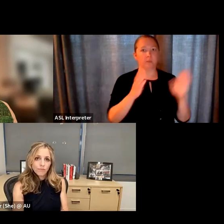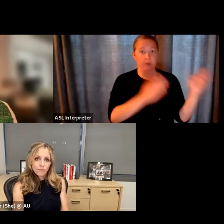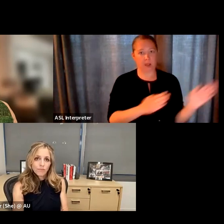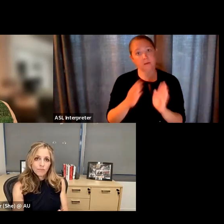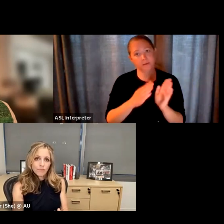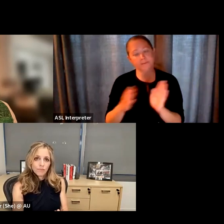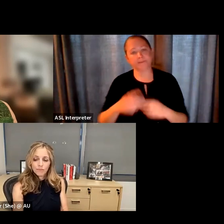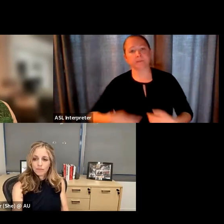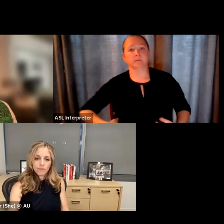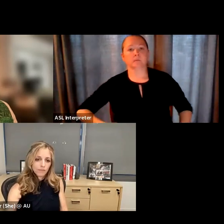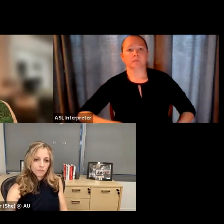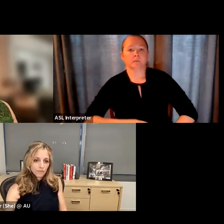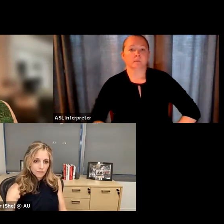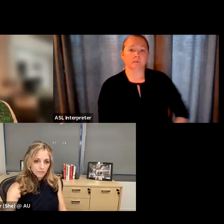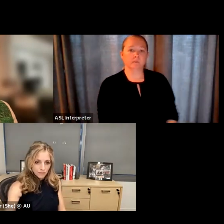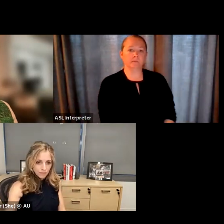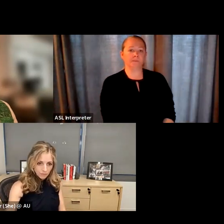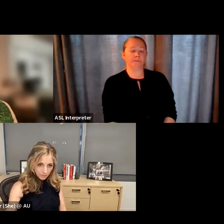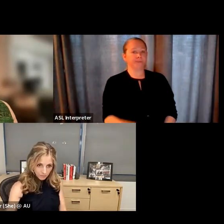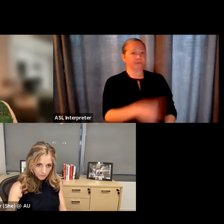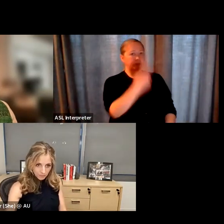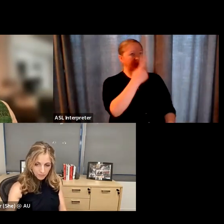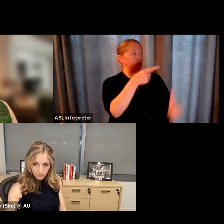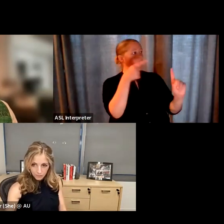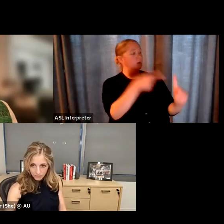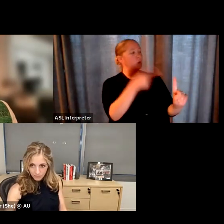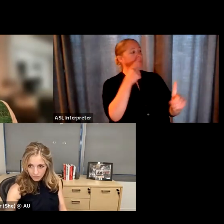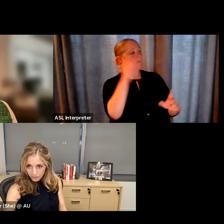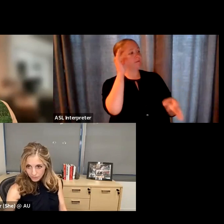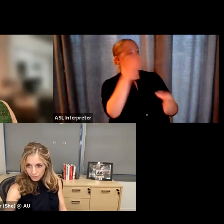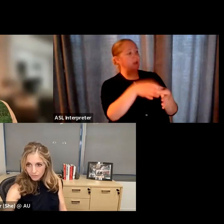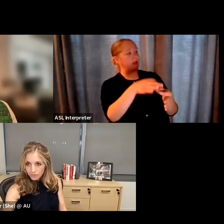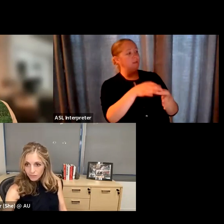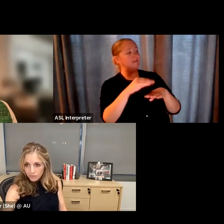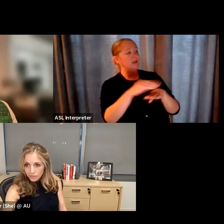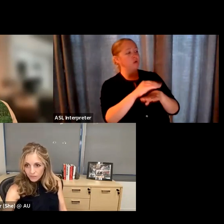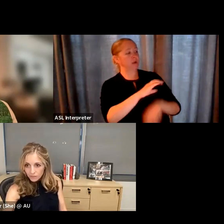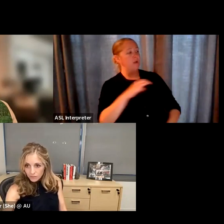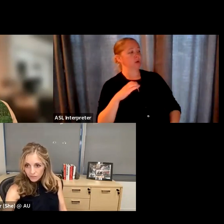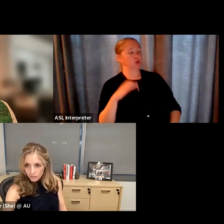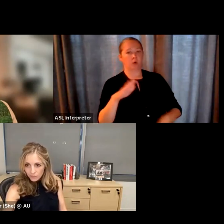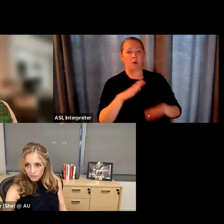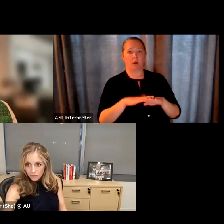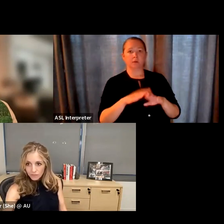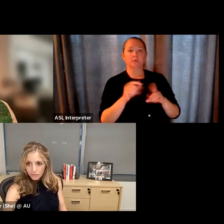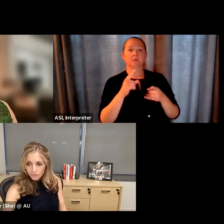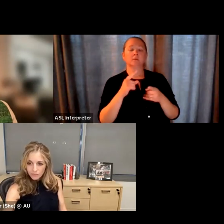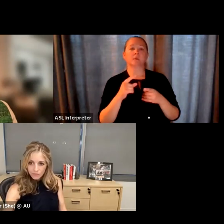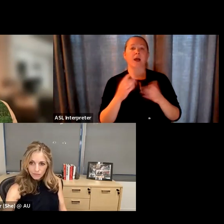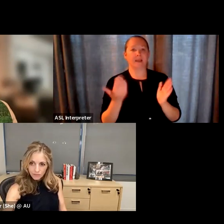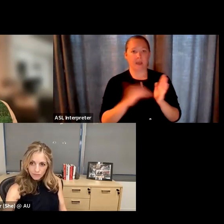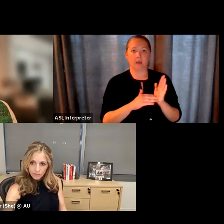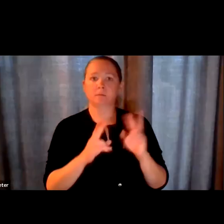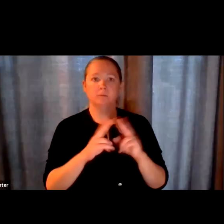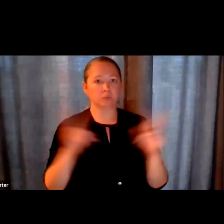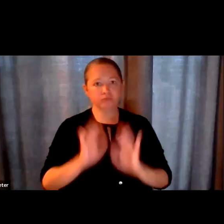Reverend Avilesbernal, one of the goals of the Faith Advisory Council that you're on with AU, and again, so appreciative, is that, you know,